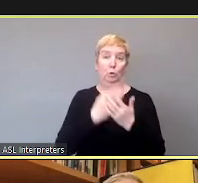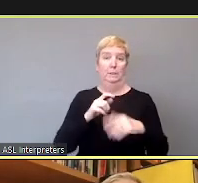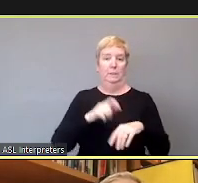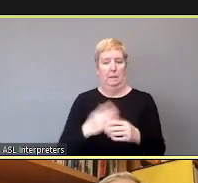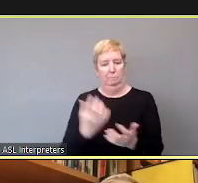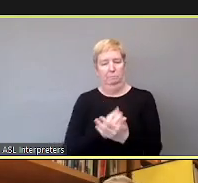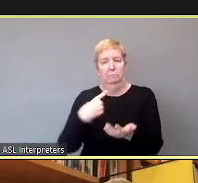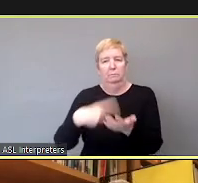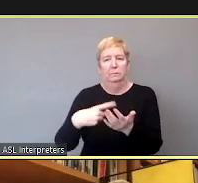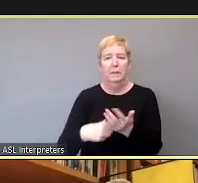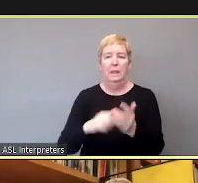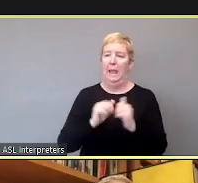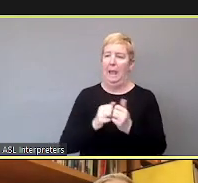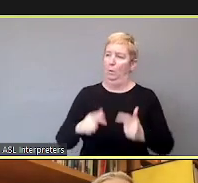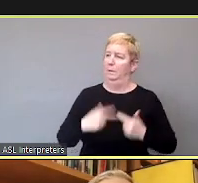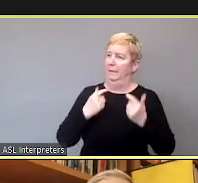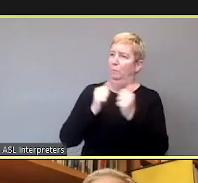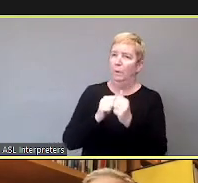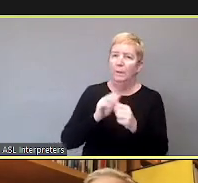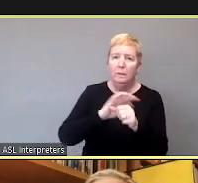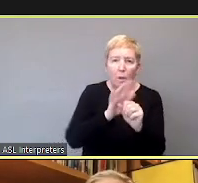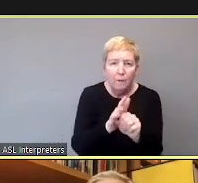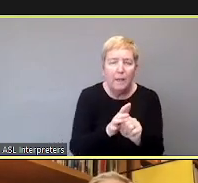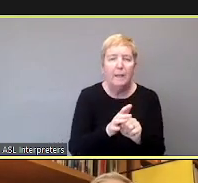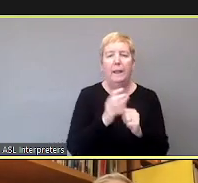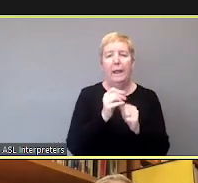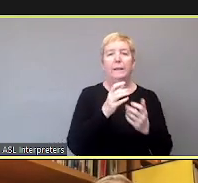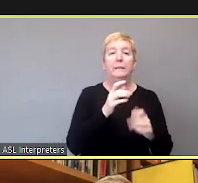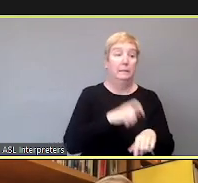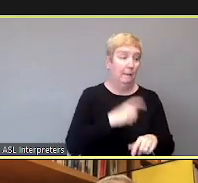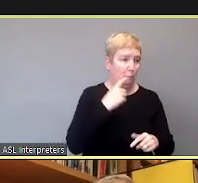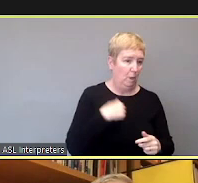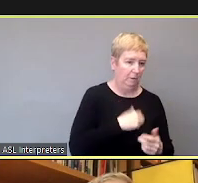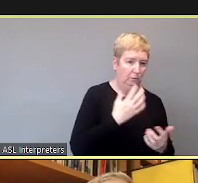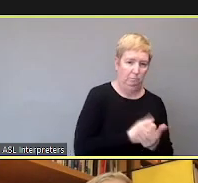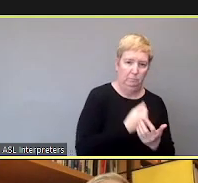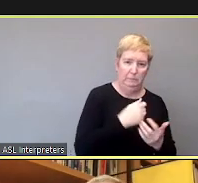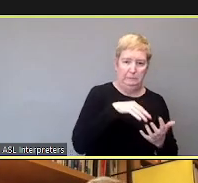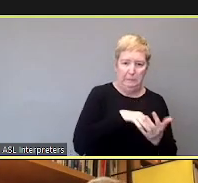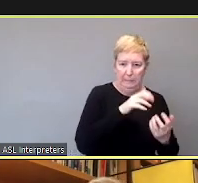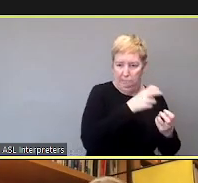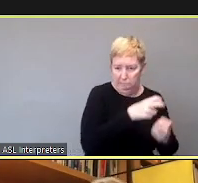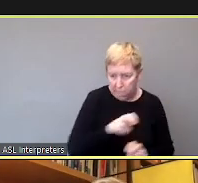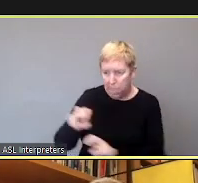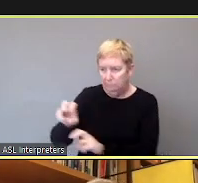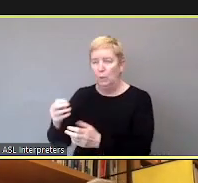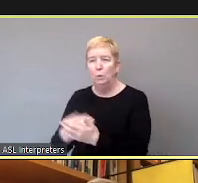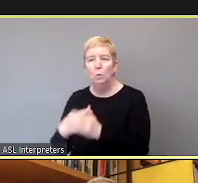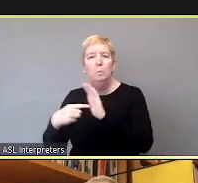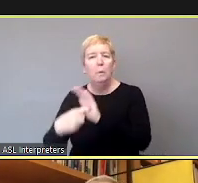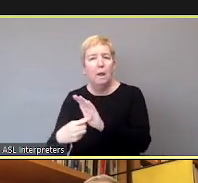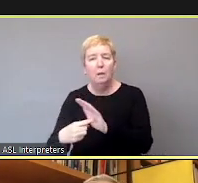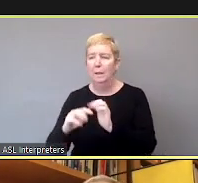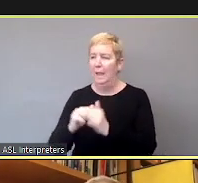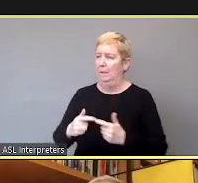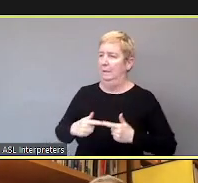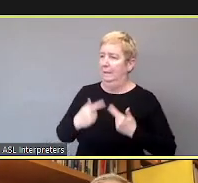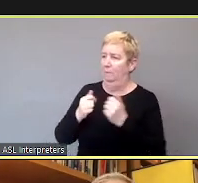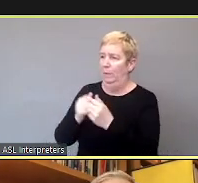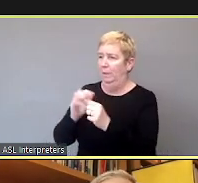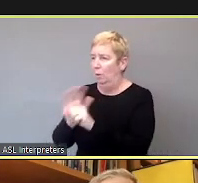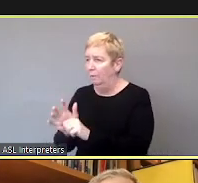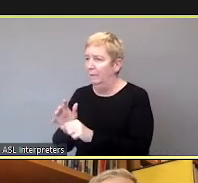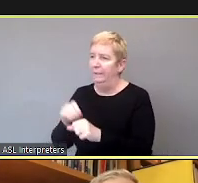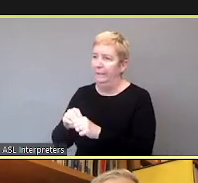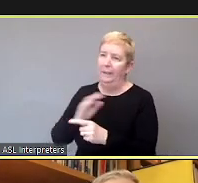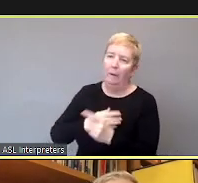transitioning to a new model of fighting the pandemic that occurs a lot more in our homes and in our families than it